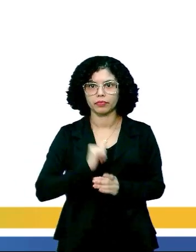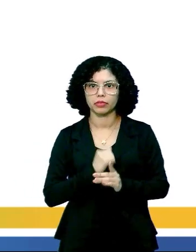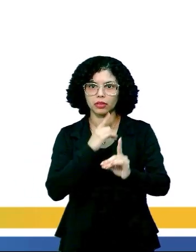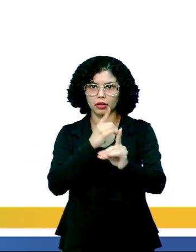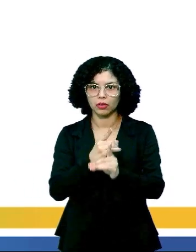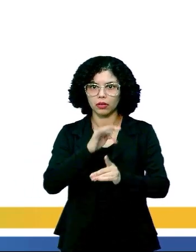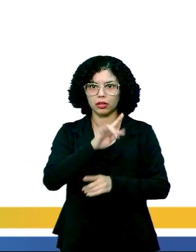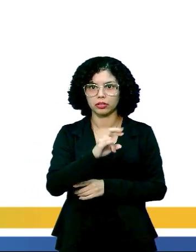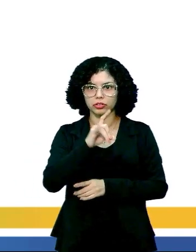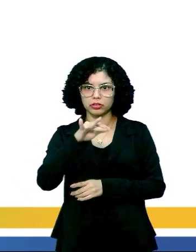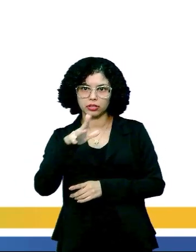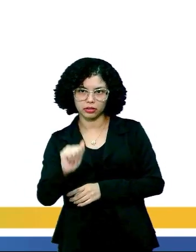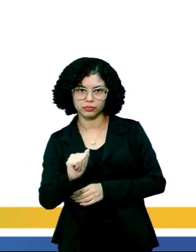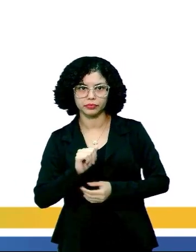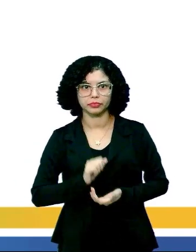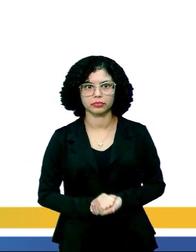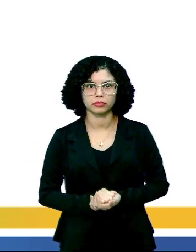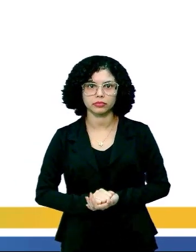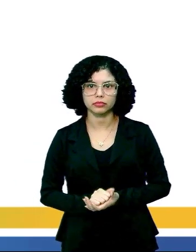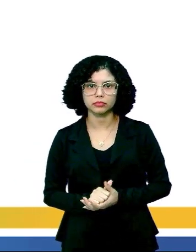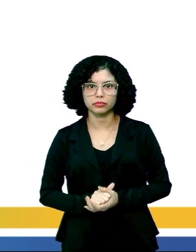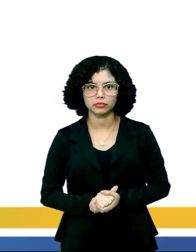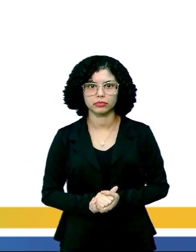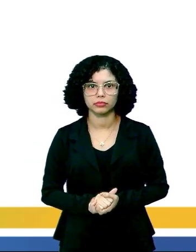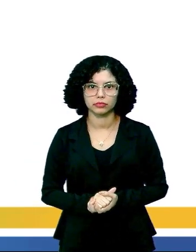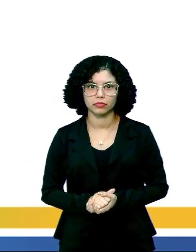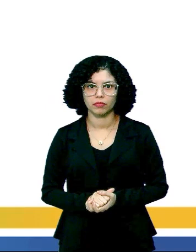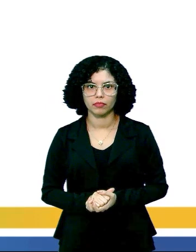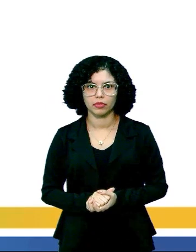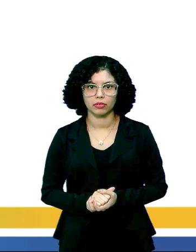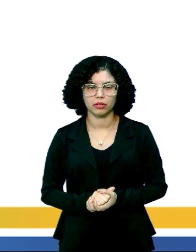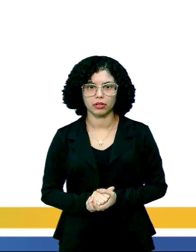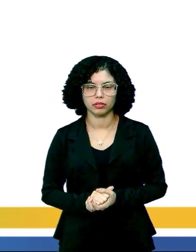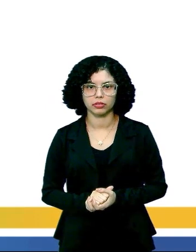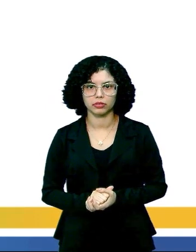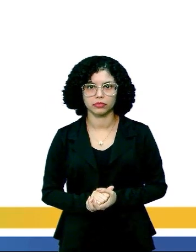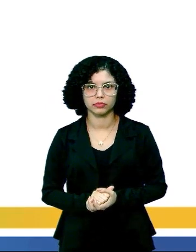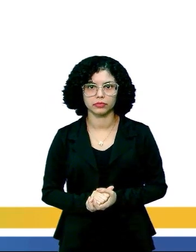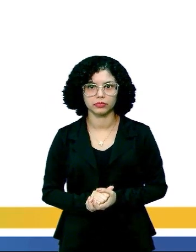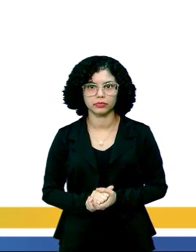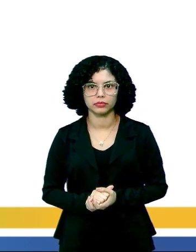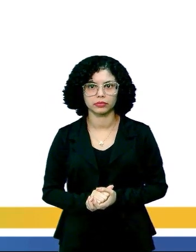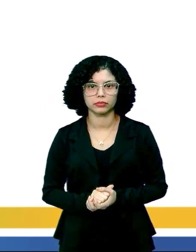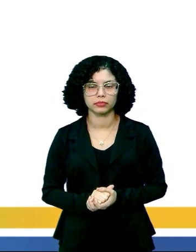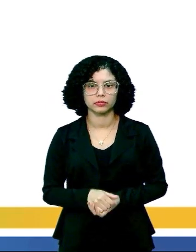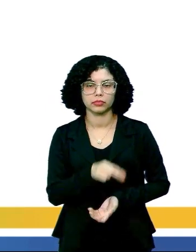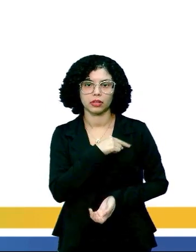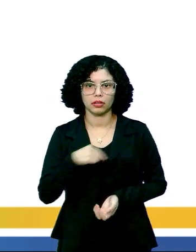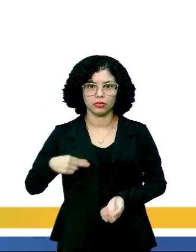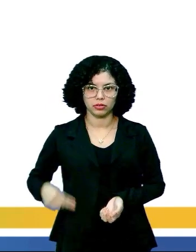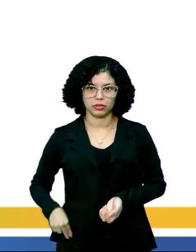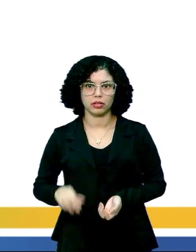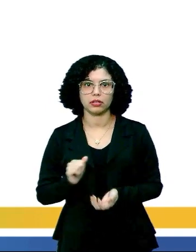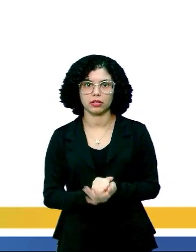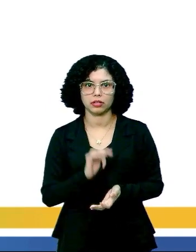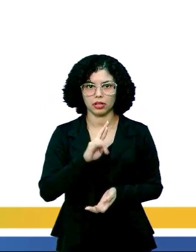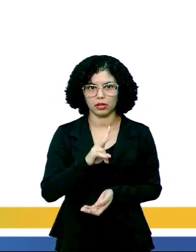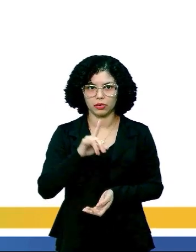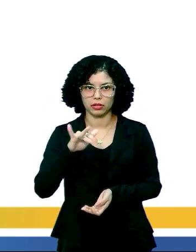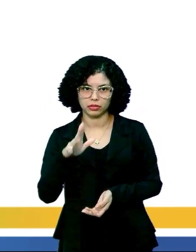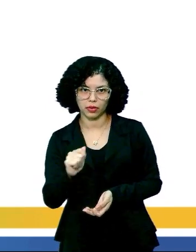which identify their ethnicity. This and other regulations of the